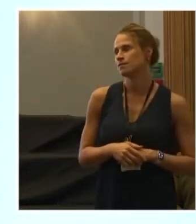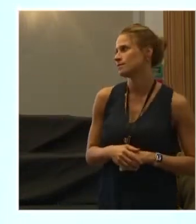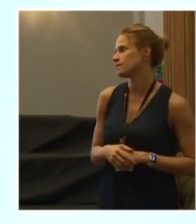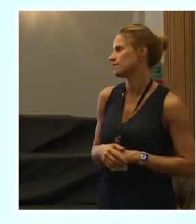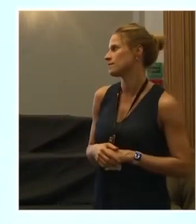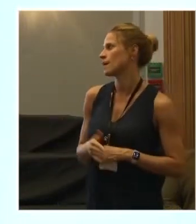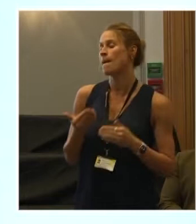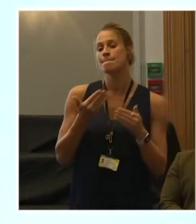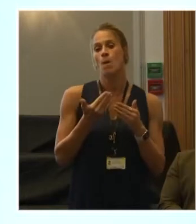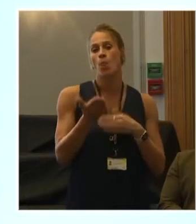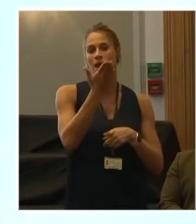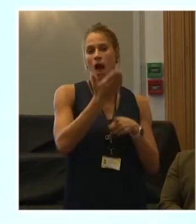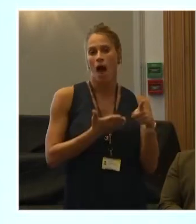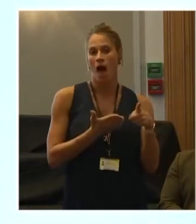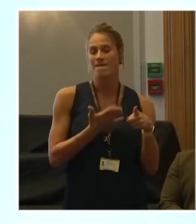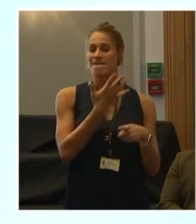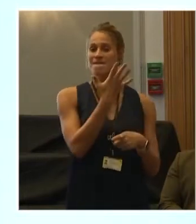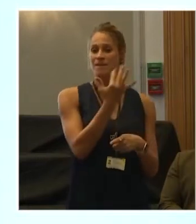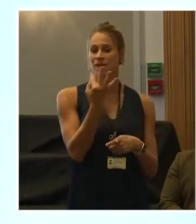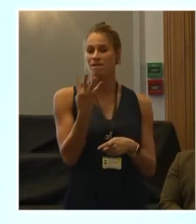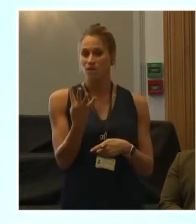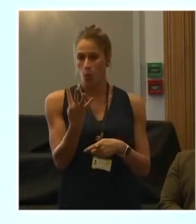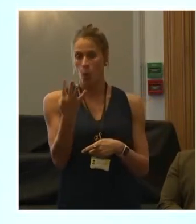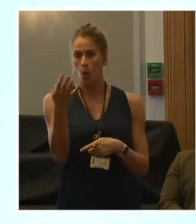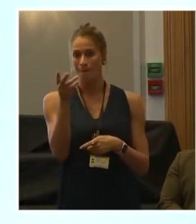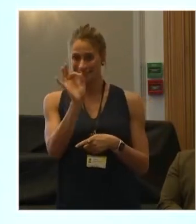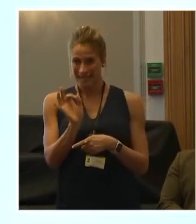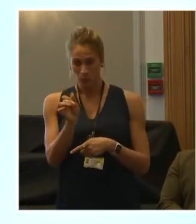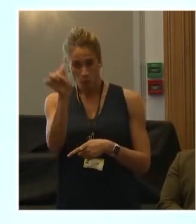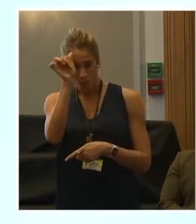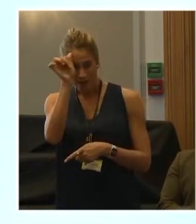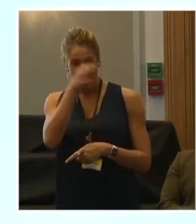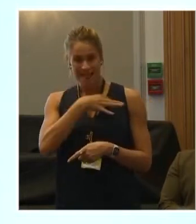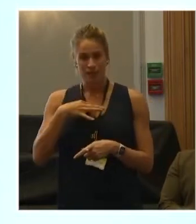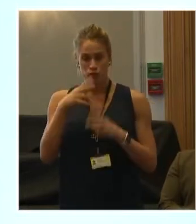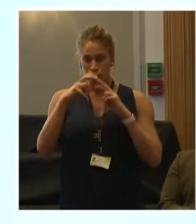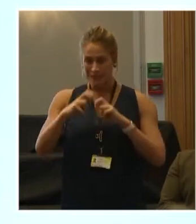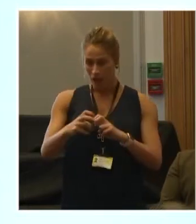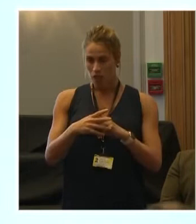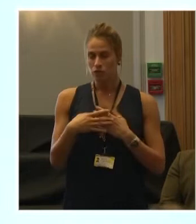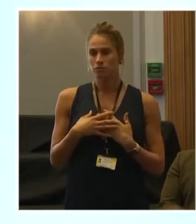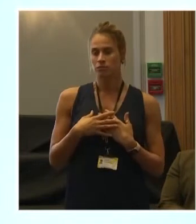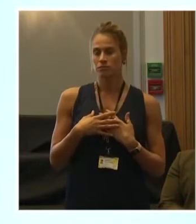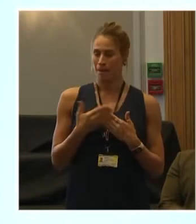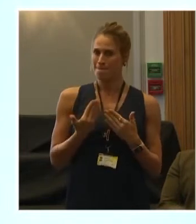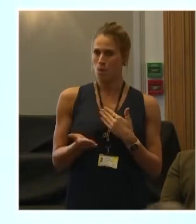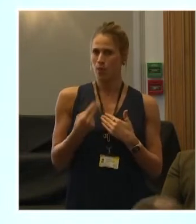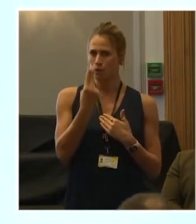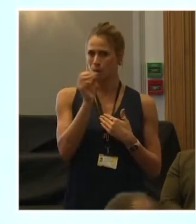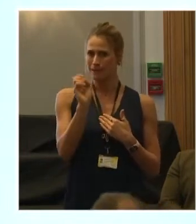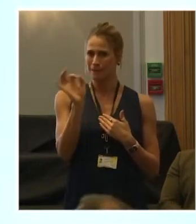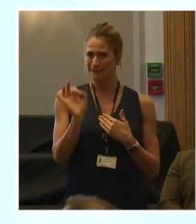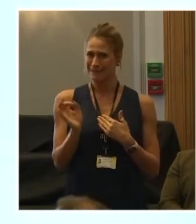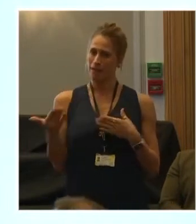54%, were aware of clinical research into their type of sight loss, and 20% have participated in research. And as a result